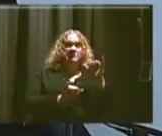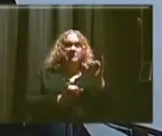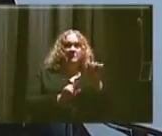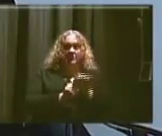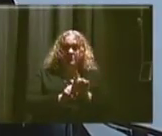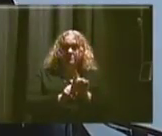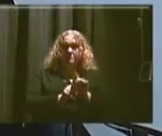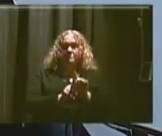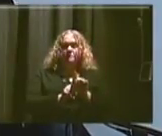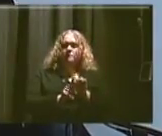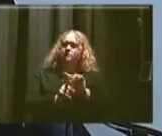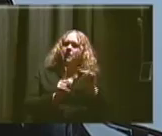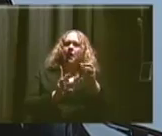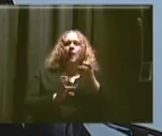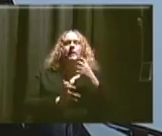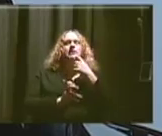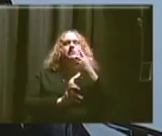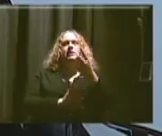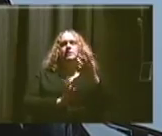is